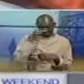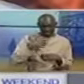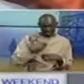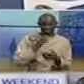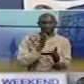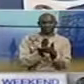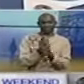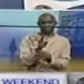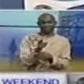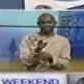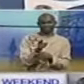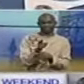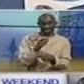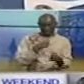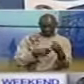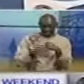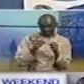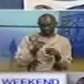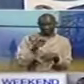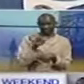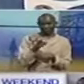judiciary. The action taken